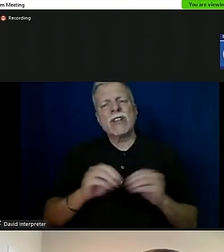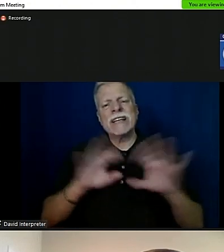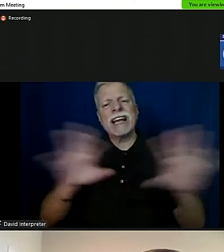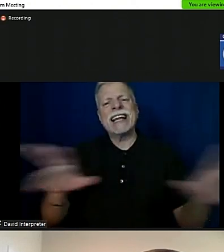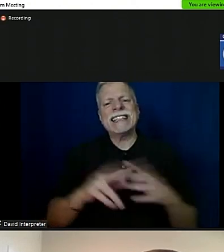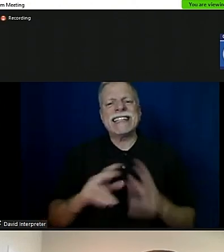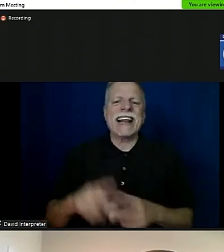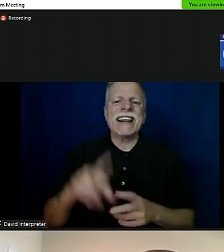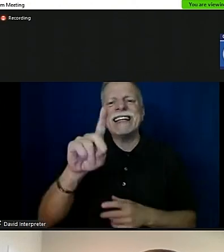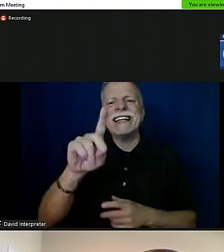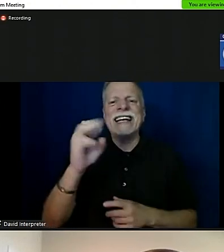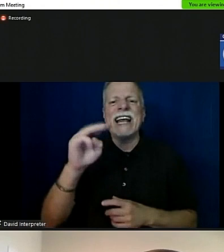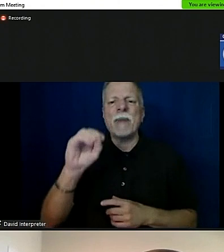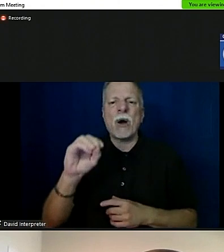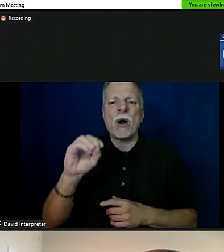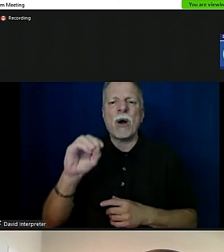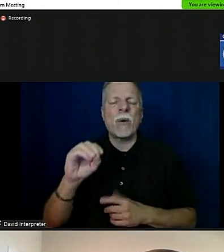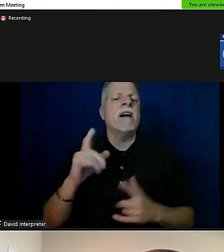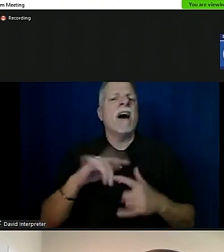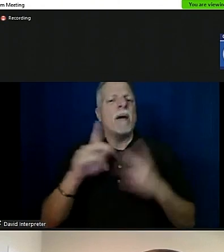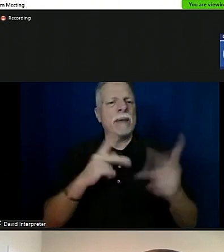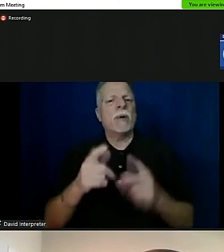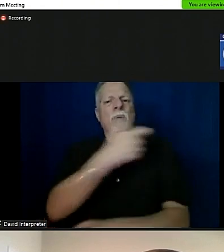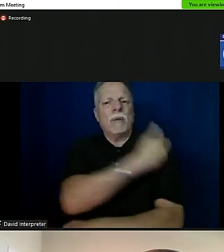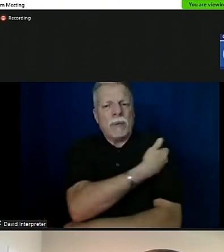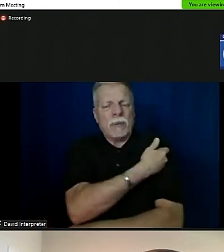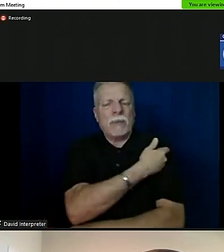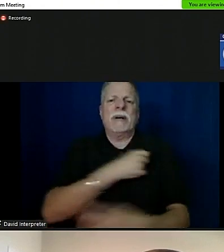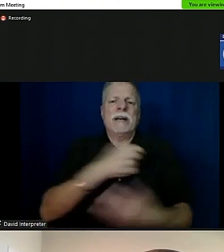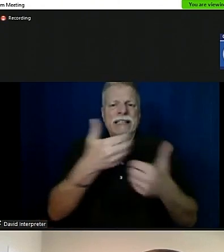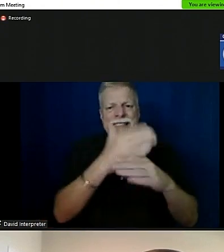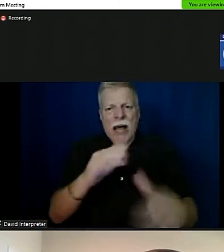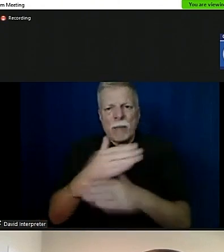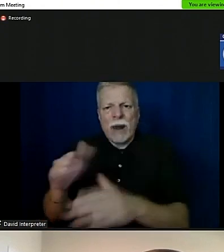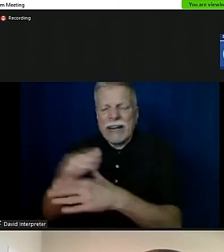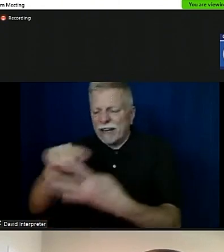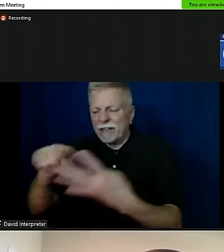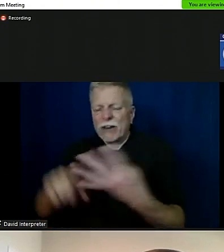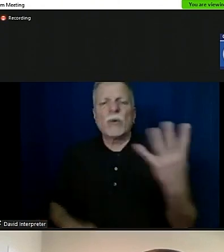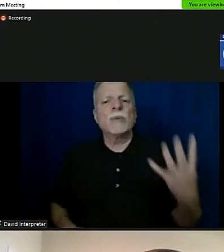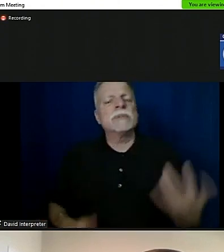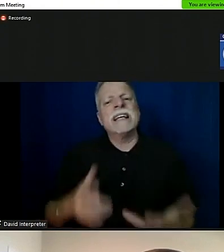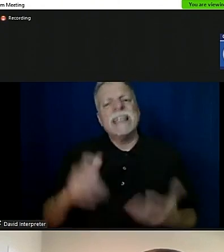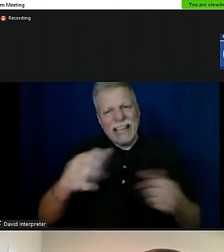been vaccinated. Can you talk to us a little bit about what those look like so far?